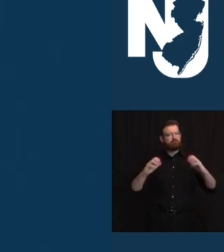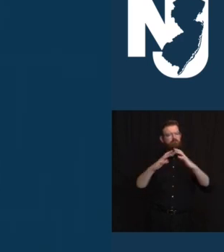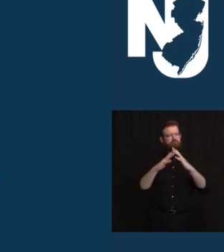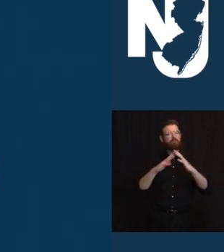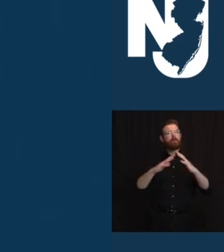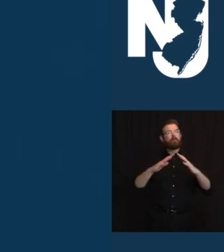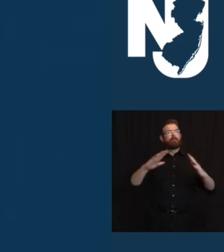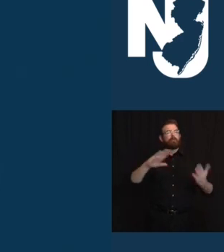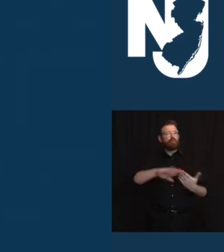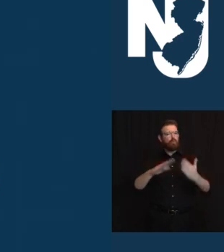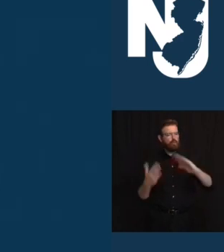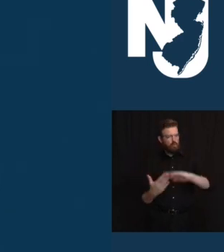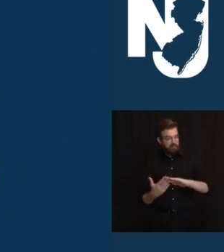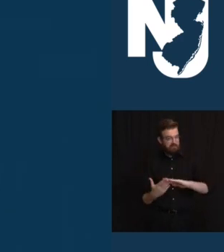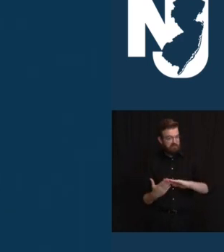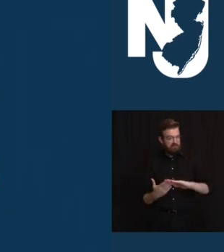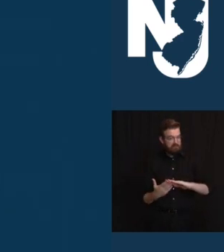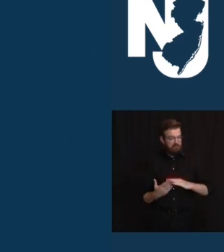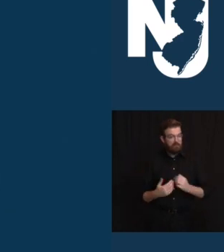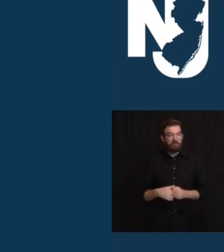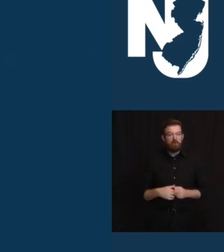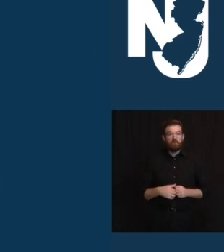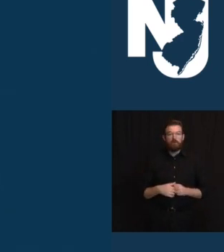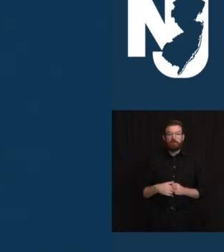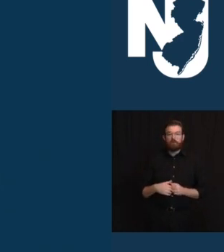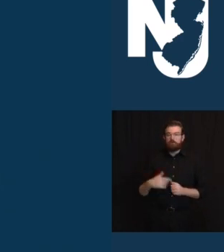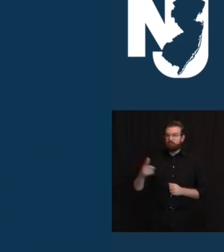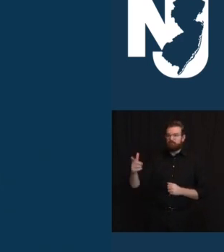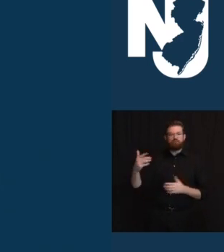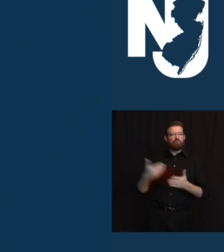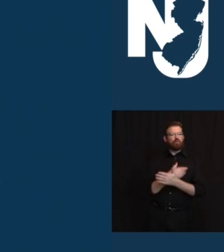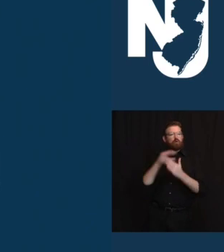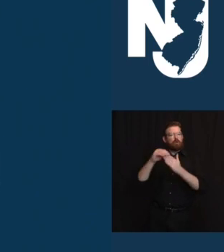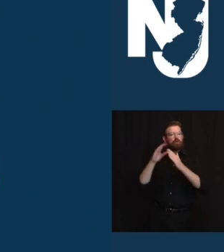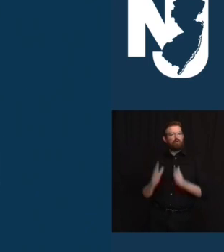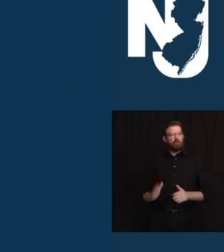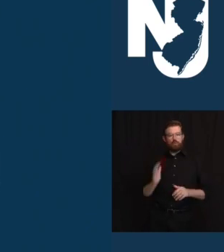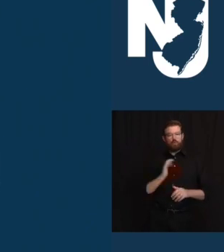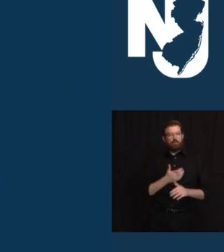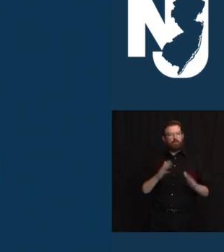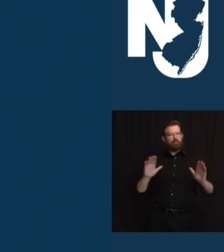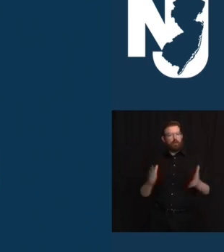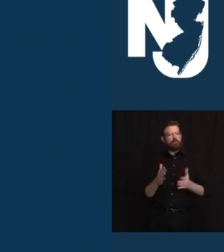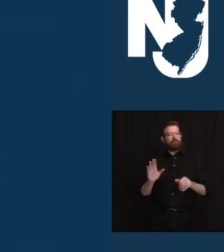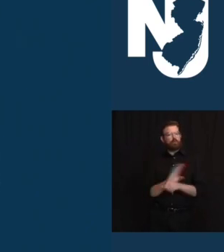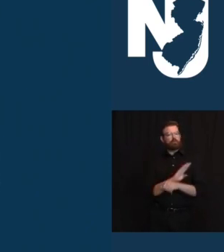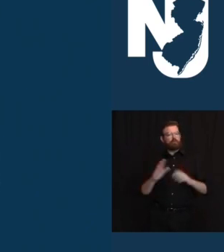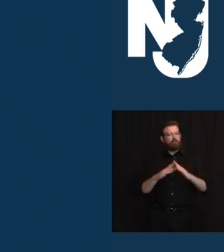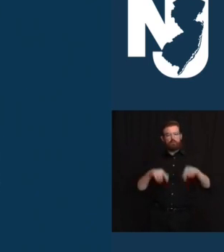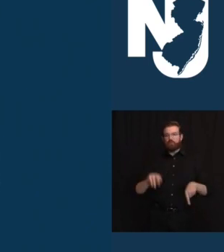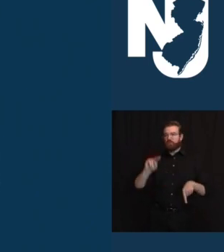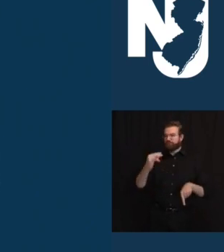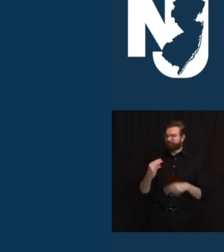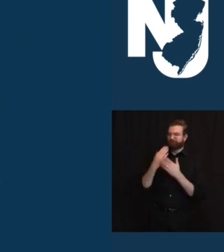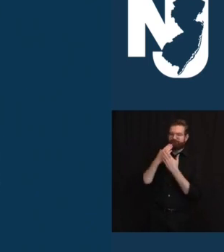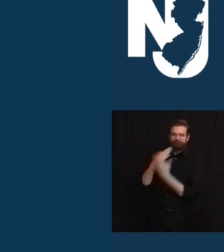for being a new leader in our small business community. I have to say calling a quick audible,